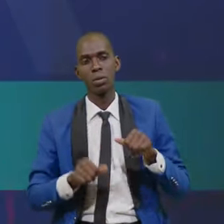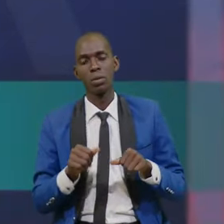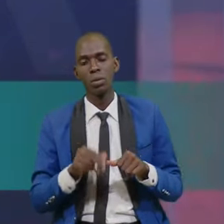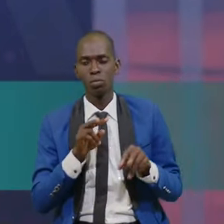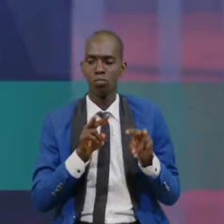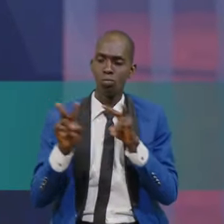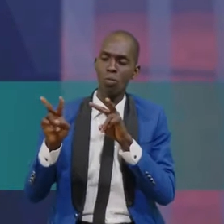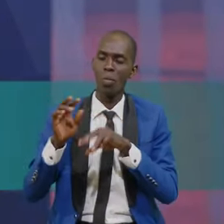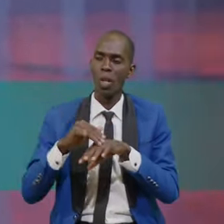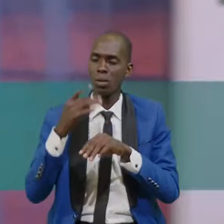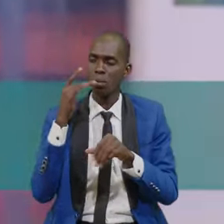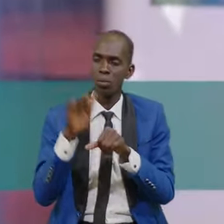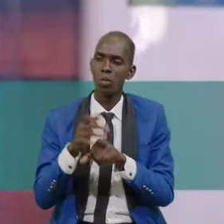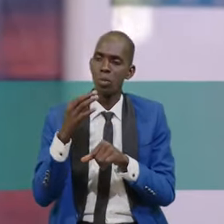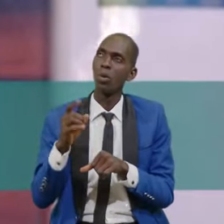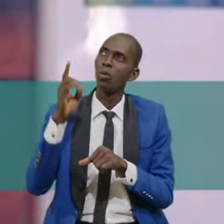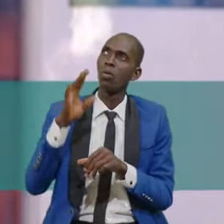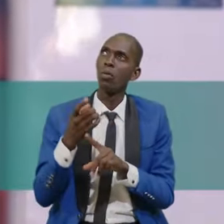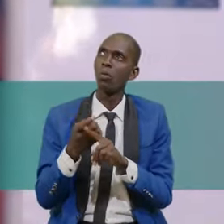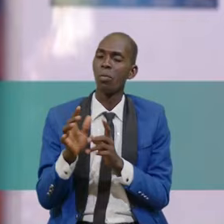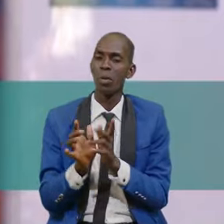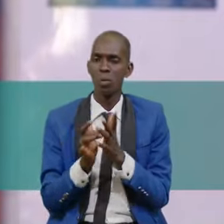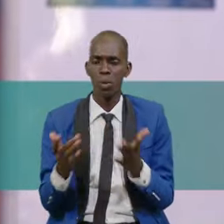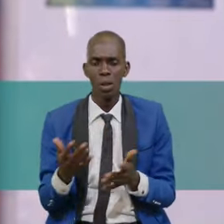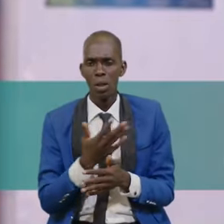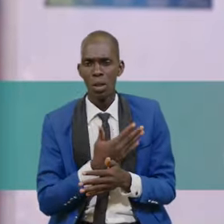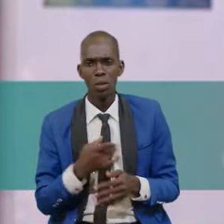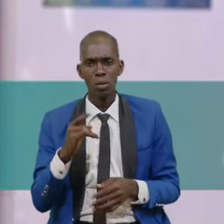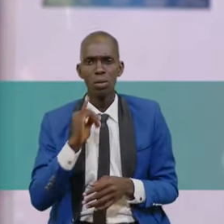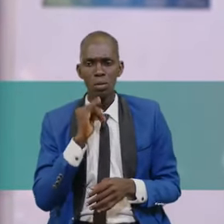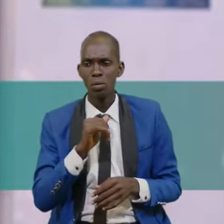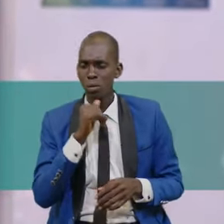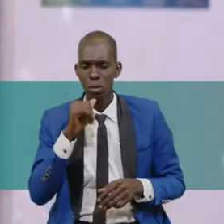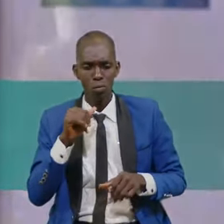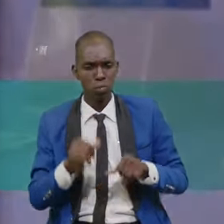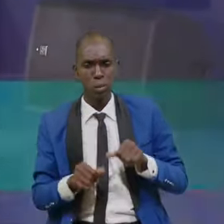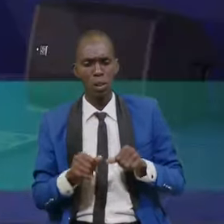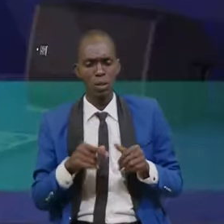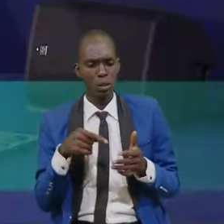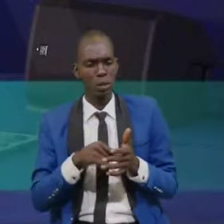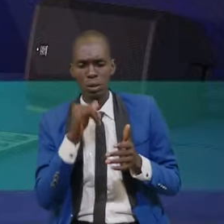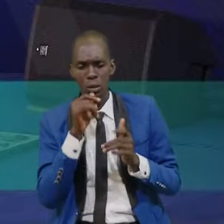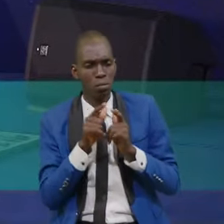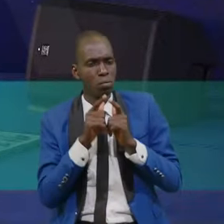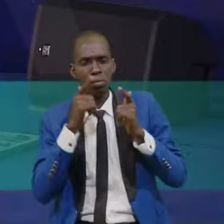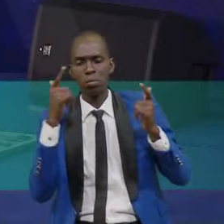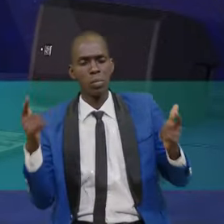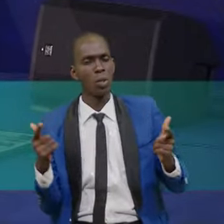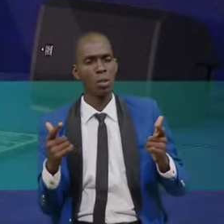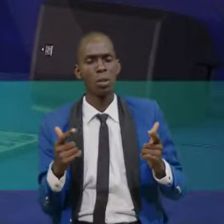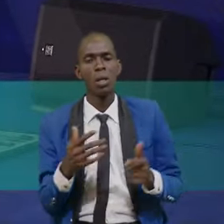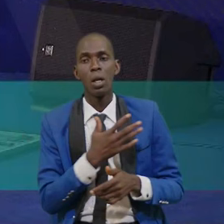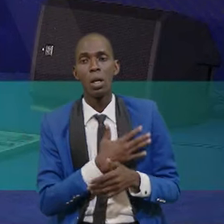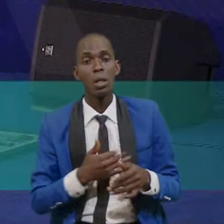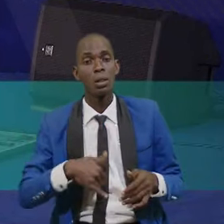the Bible, and it's staggering. It's great. Unbelievable. And yet, like Abraham,